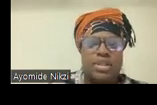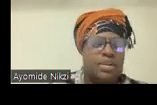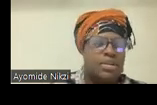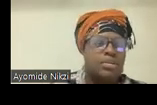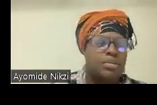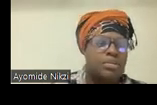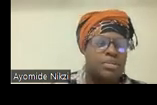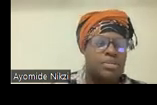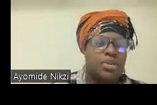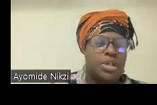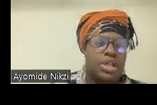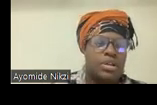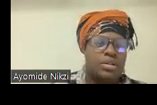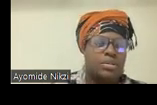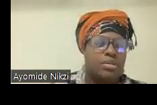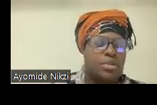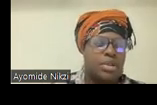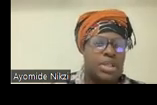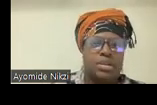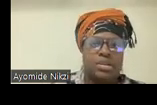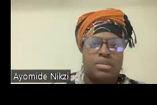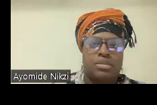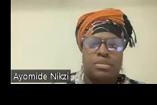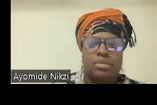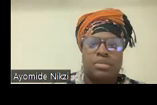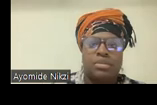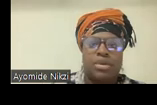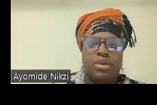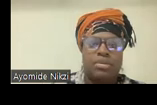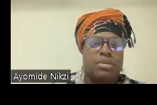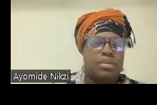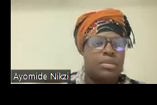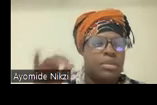get this all put in here properly?